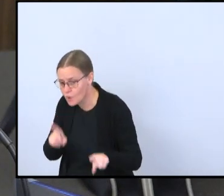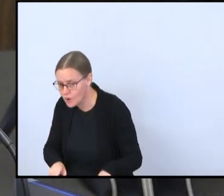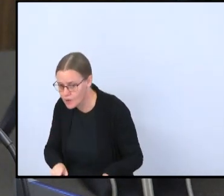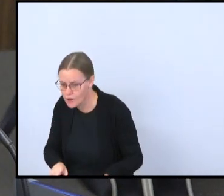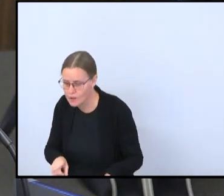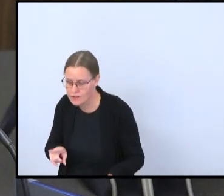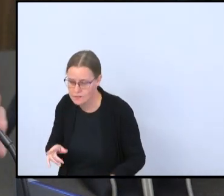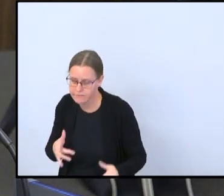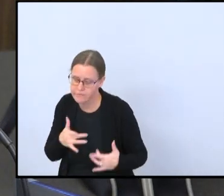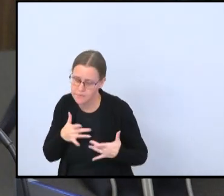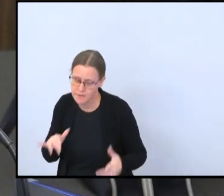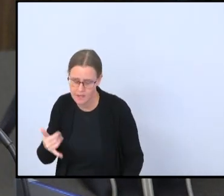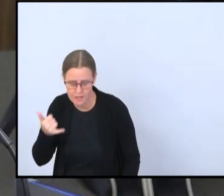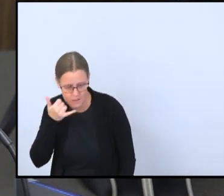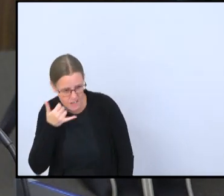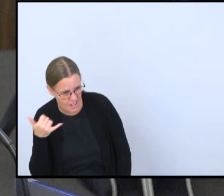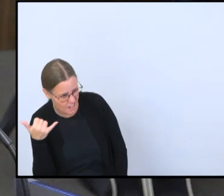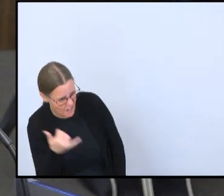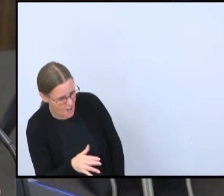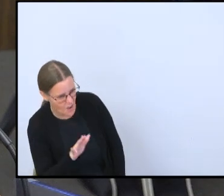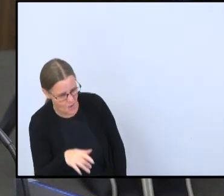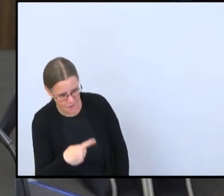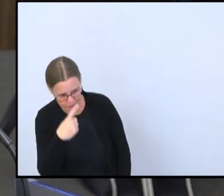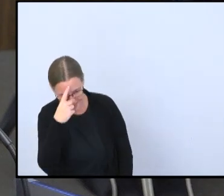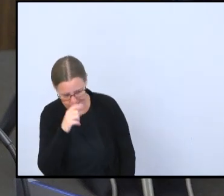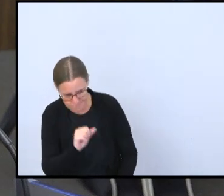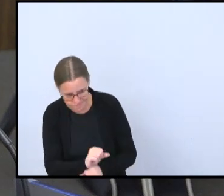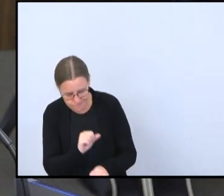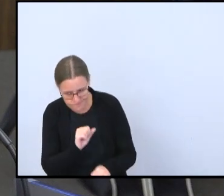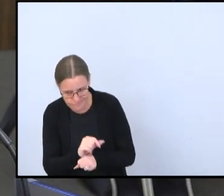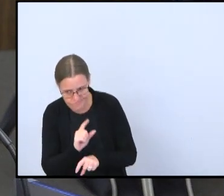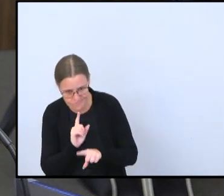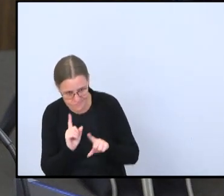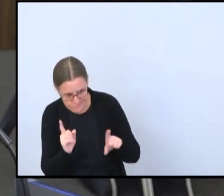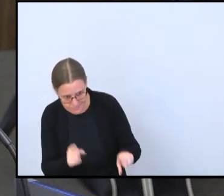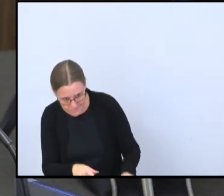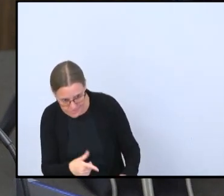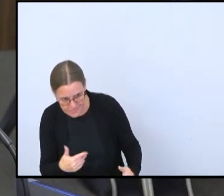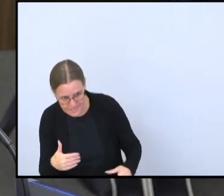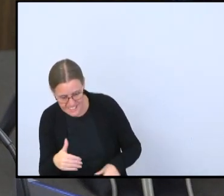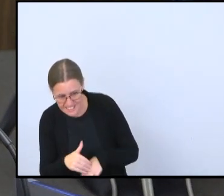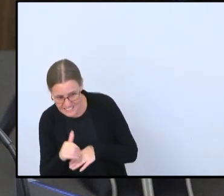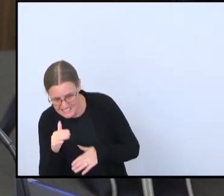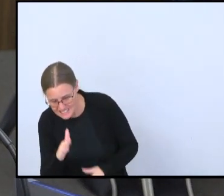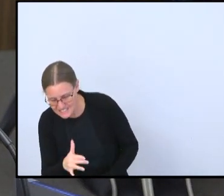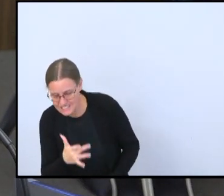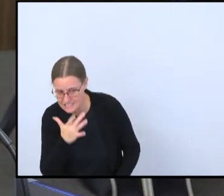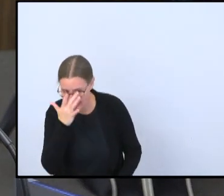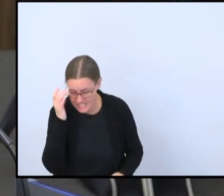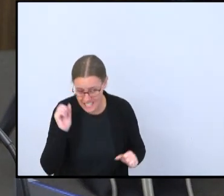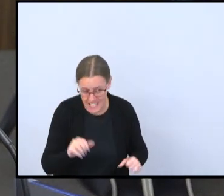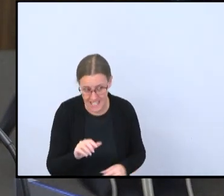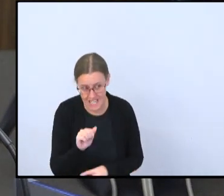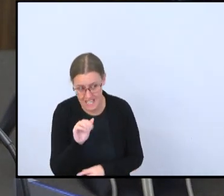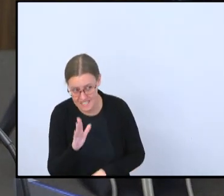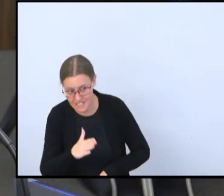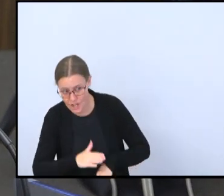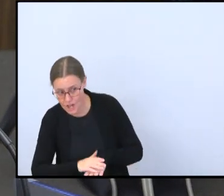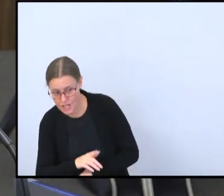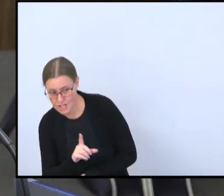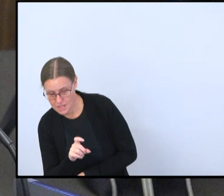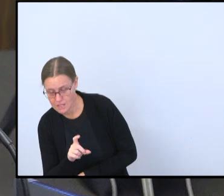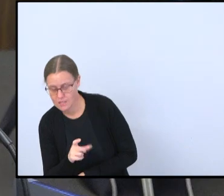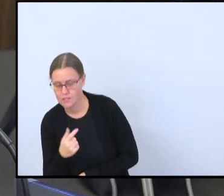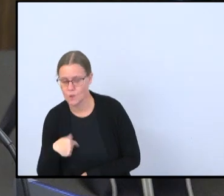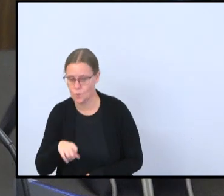call, hey, I thought we put in the work order, we did not put it in, can we have the AC? So we can